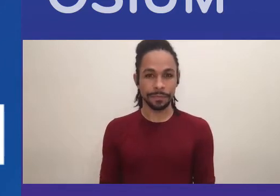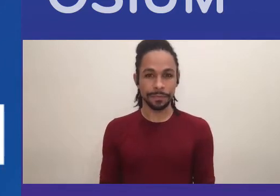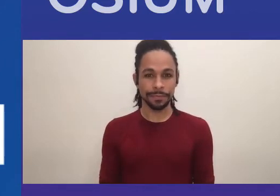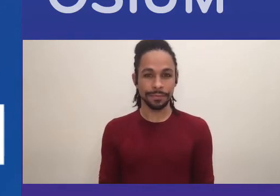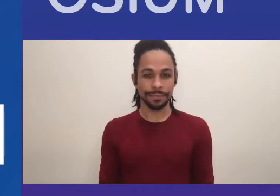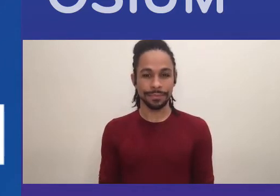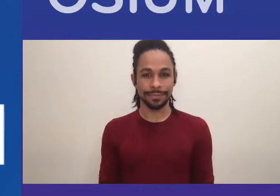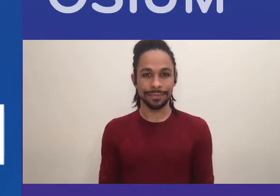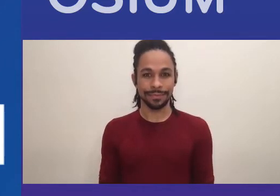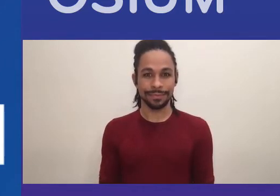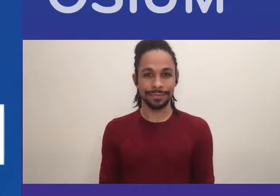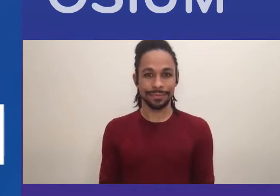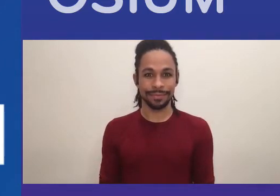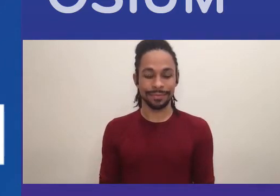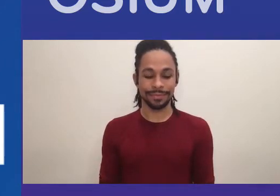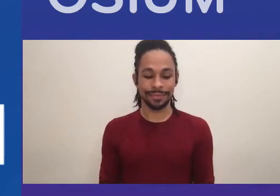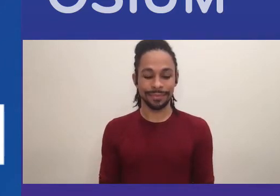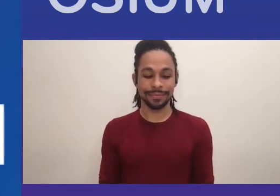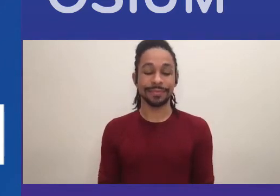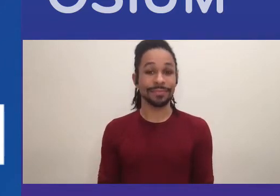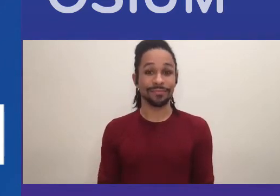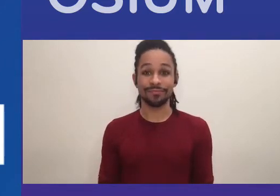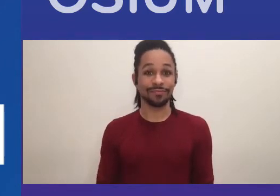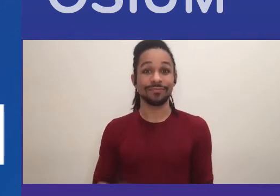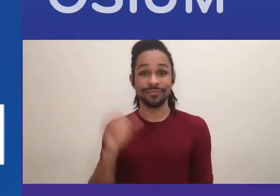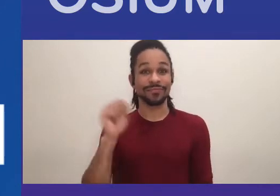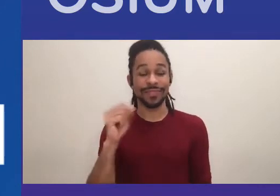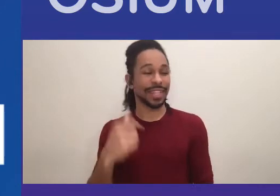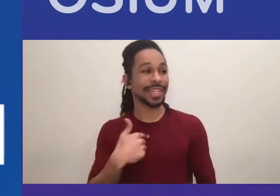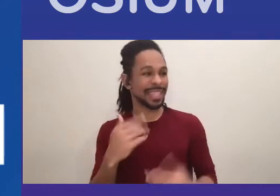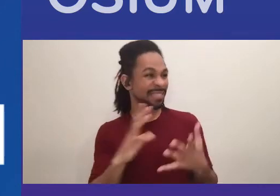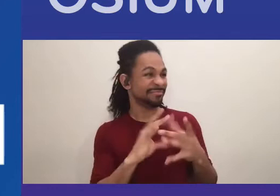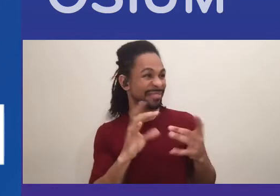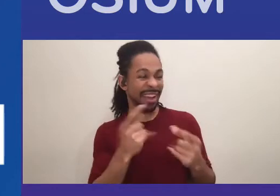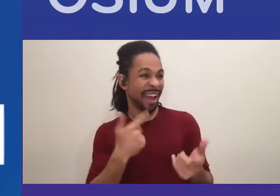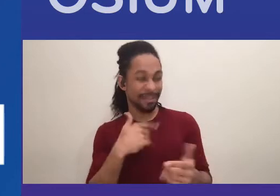Hi. I just kept nodding my head the whole time you were talking.